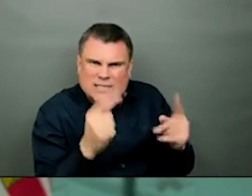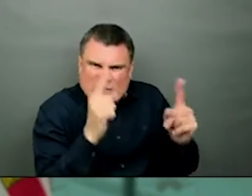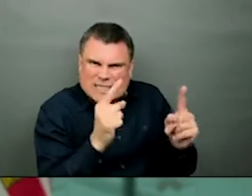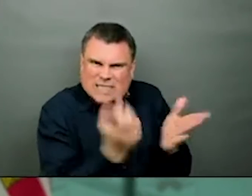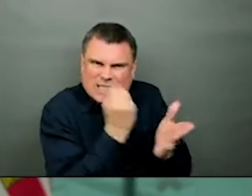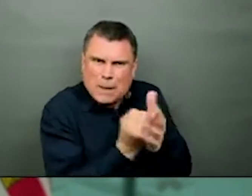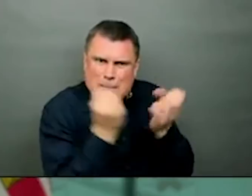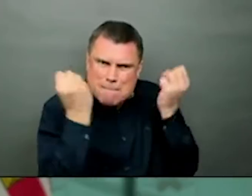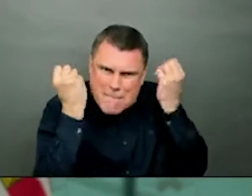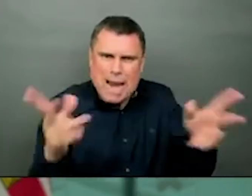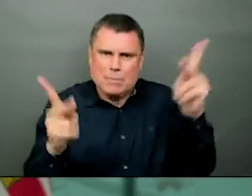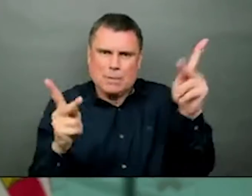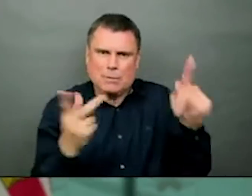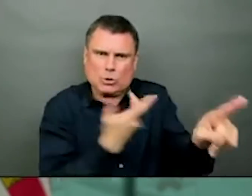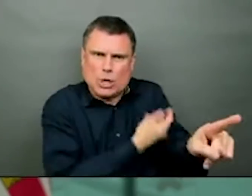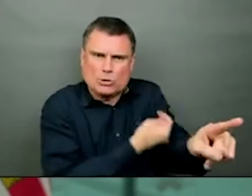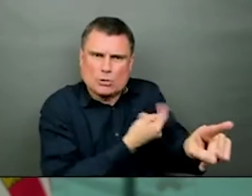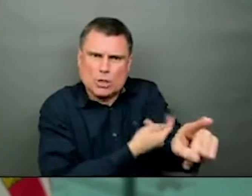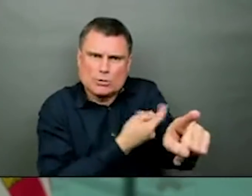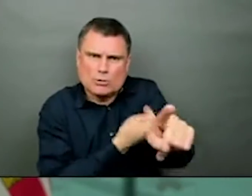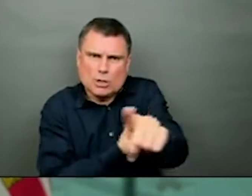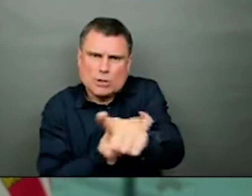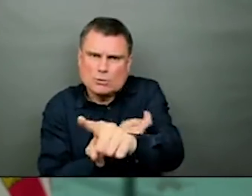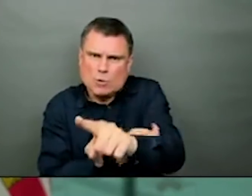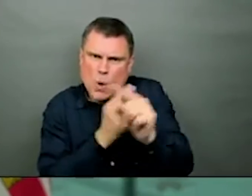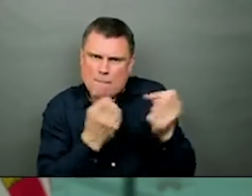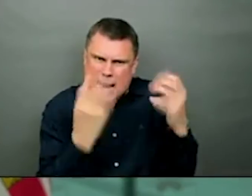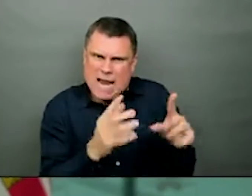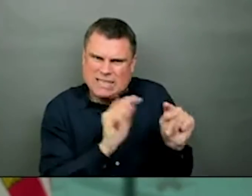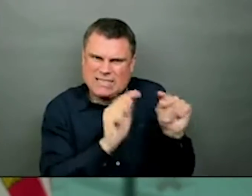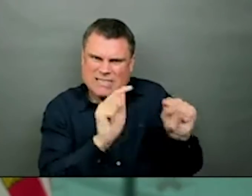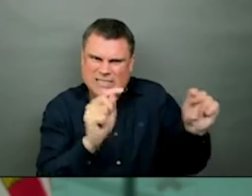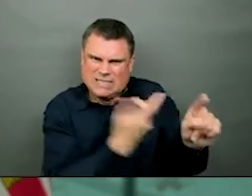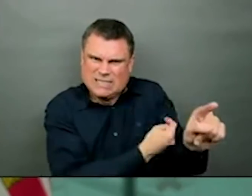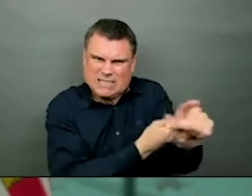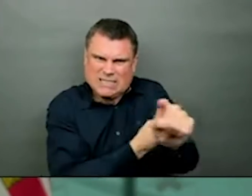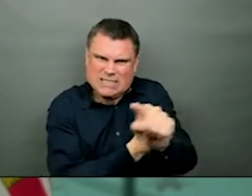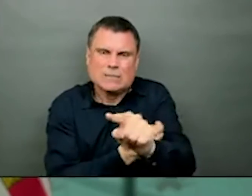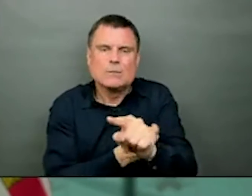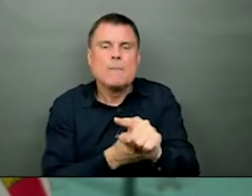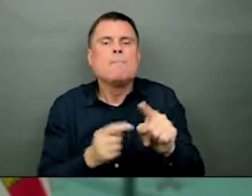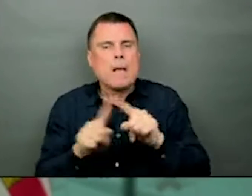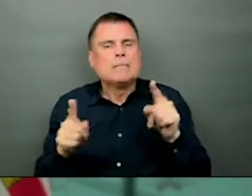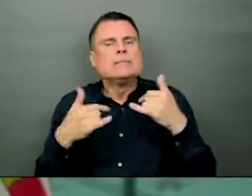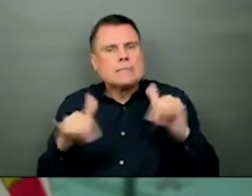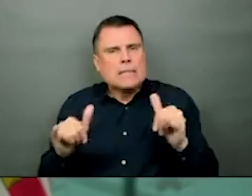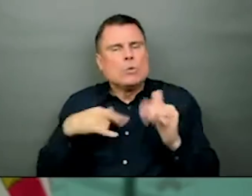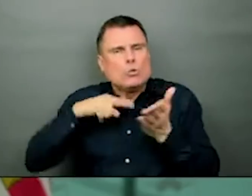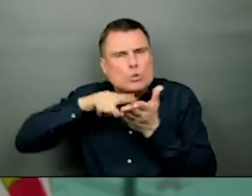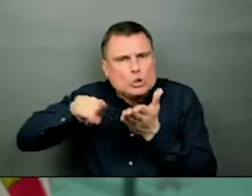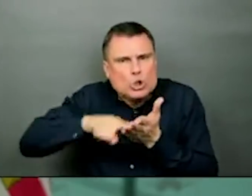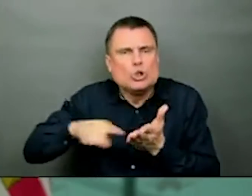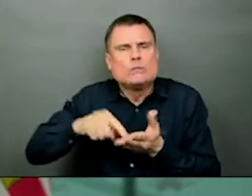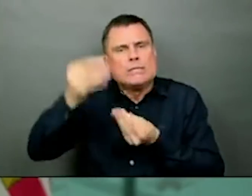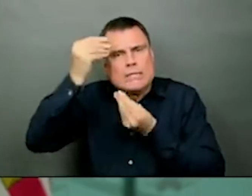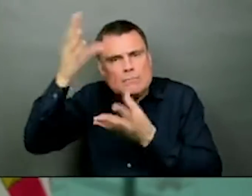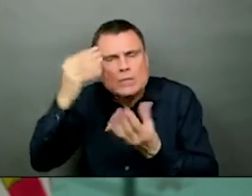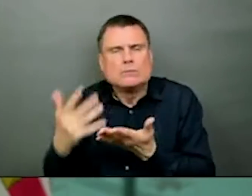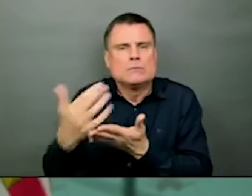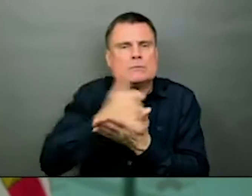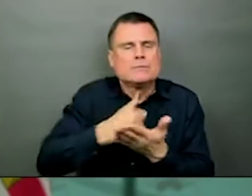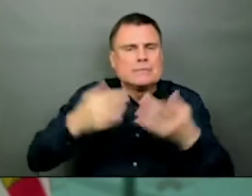is accumulating to support that as a potential approach for maximizing protection in the population.